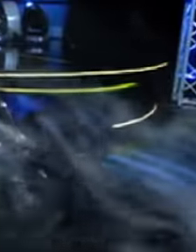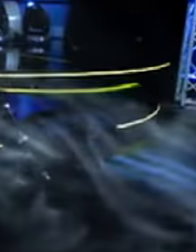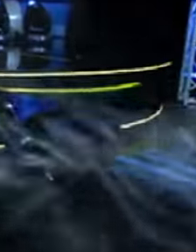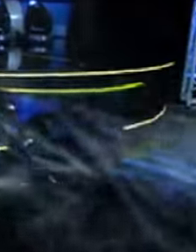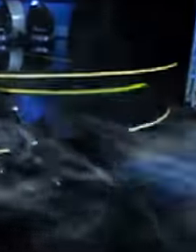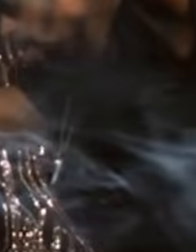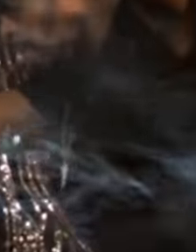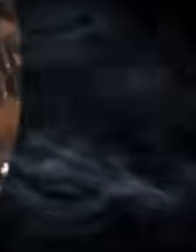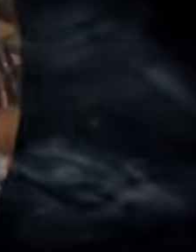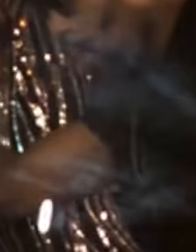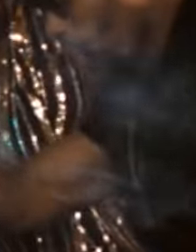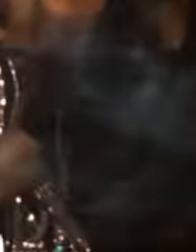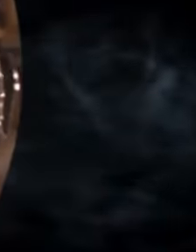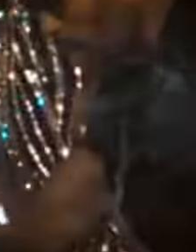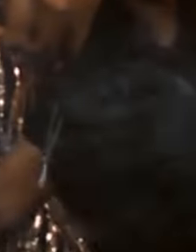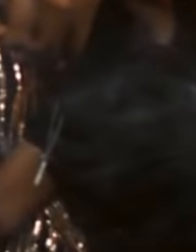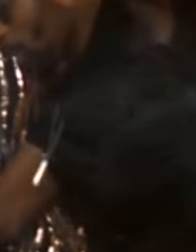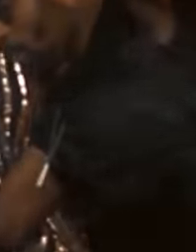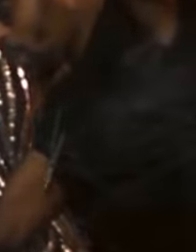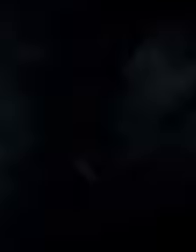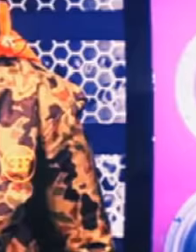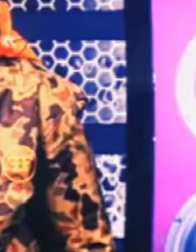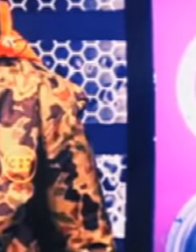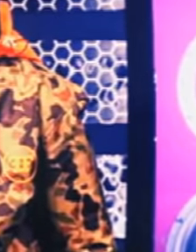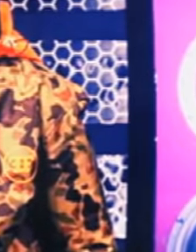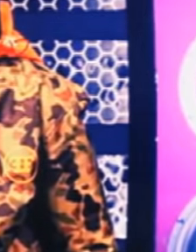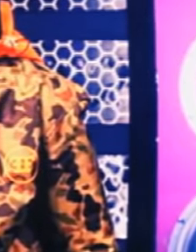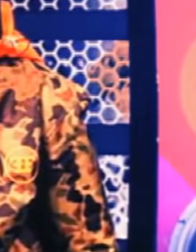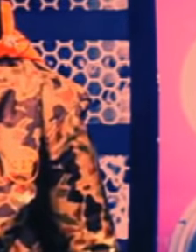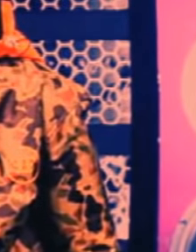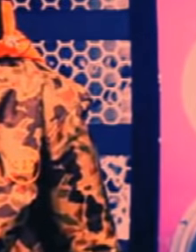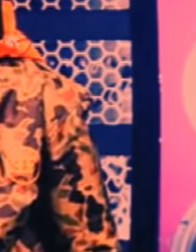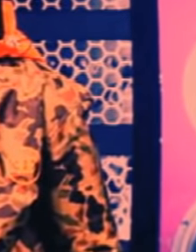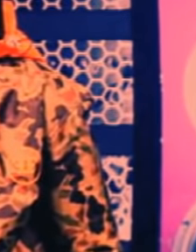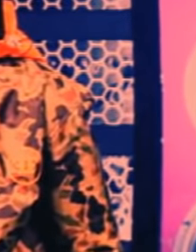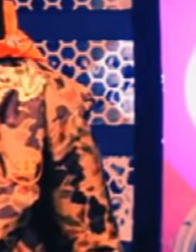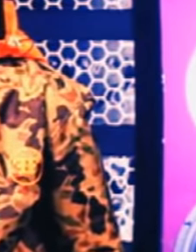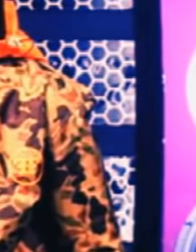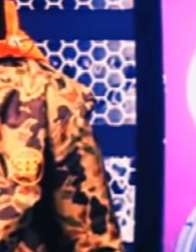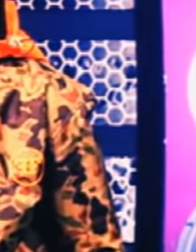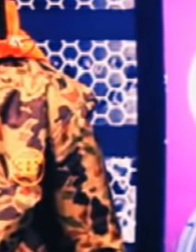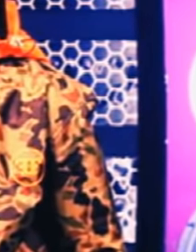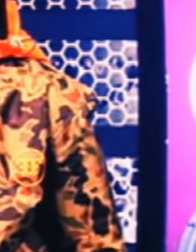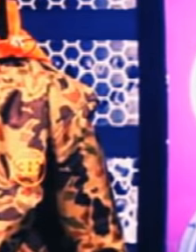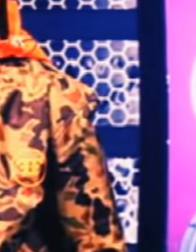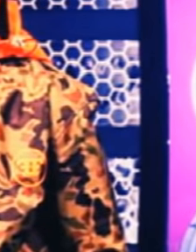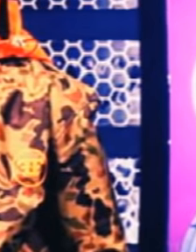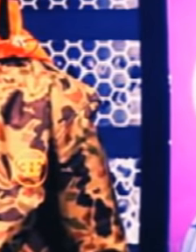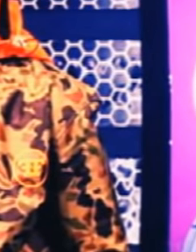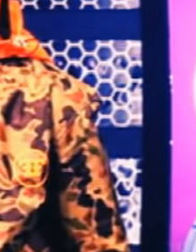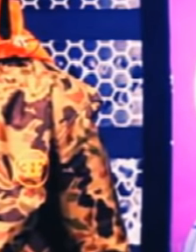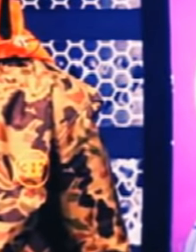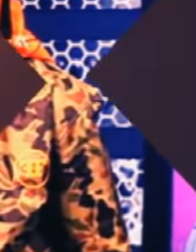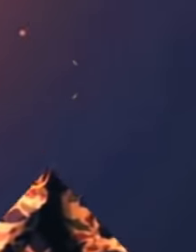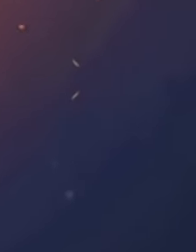bomb. So come and dance and bosho yourself to Live Amp Fridays at 7:30 only on SABC 1 Mzansi